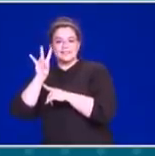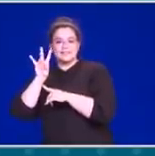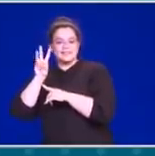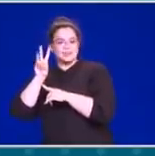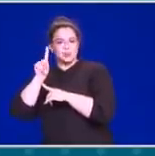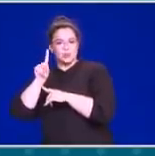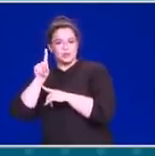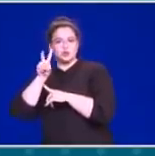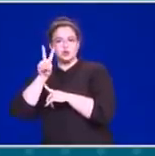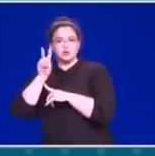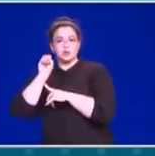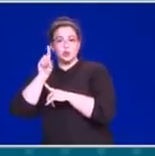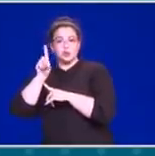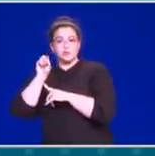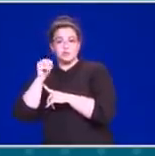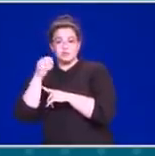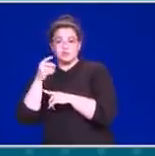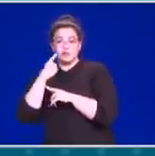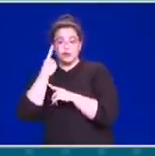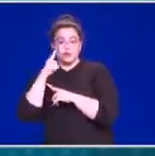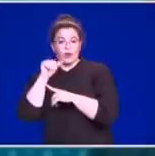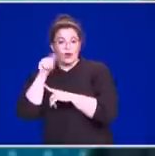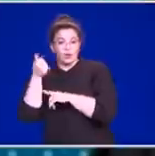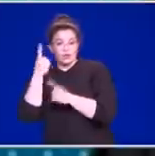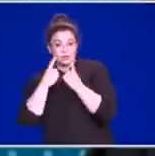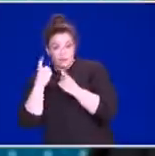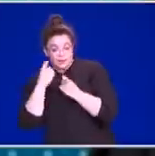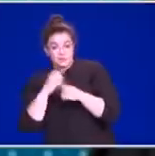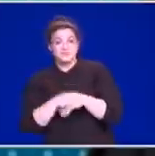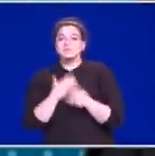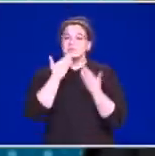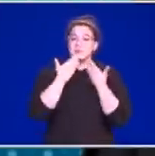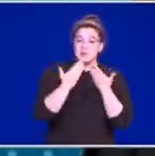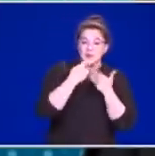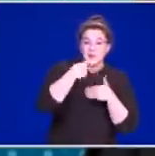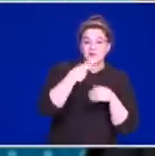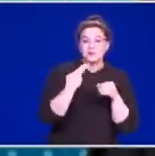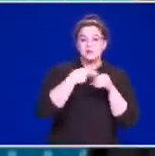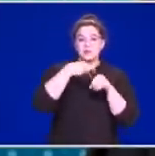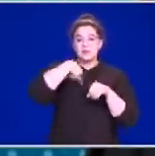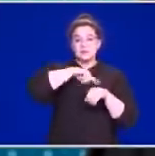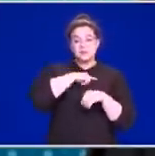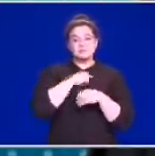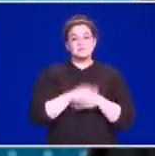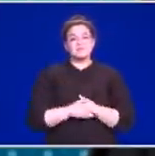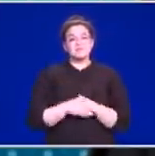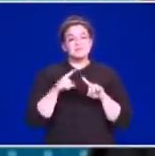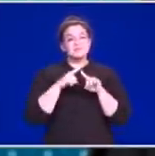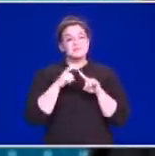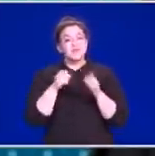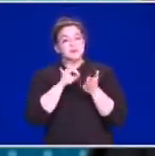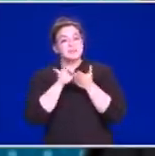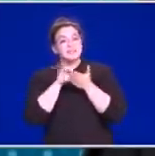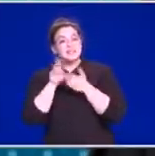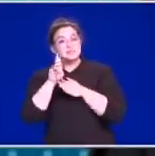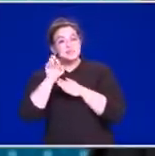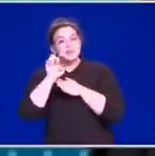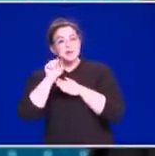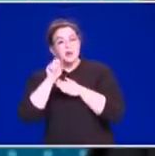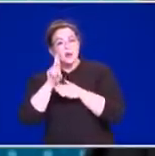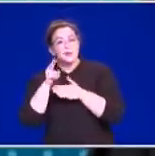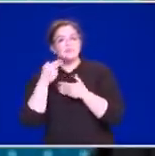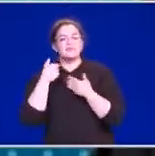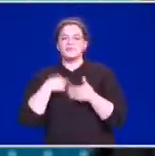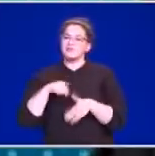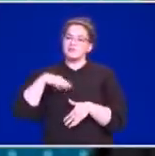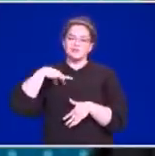1-877-861-2010 for any additional questions. Again, thank you all for joining us. On behalf of the Census Bureau, it's a privilege